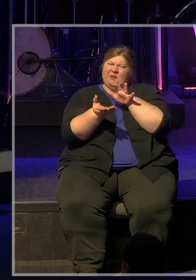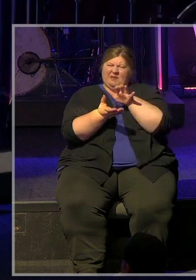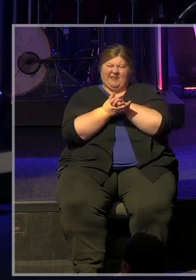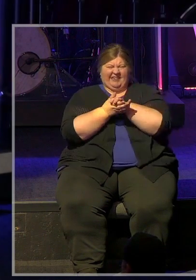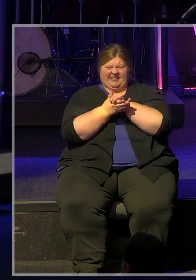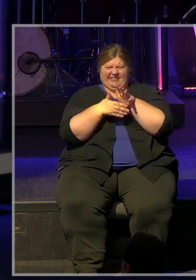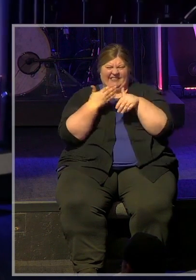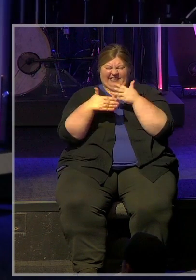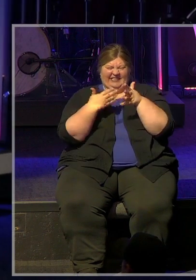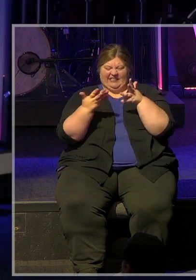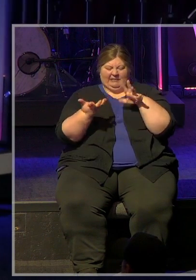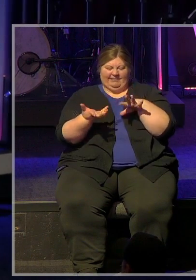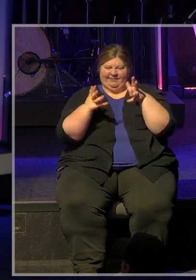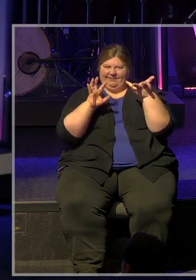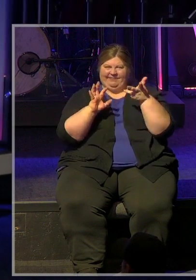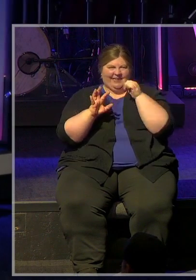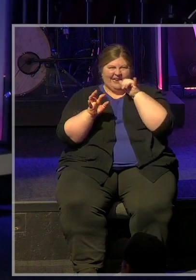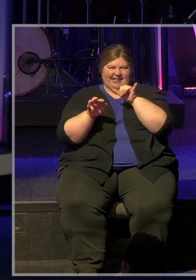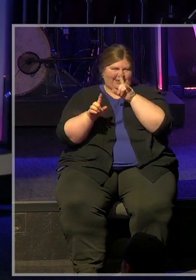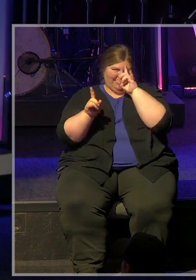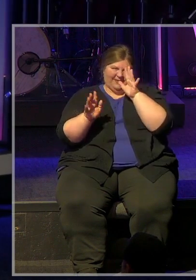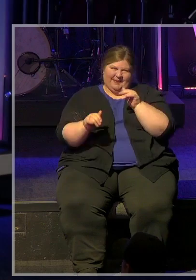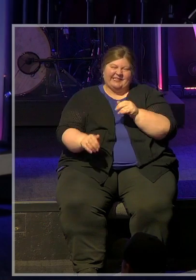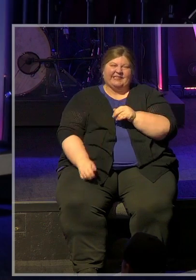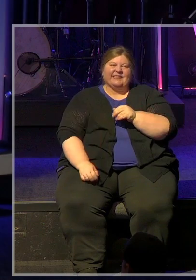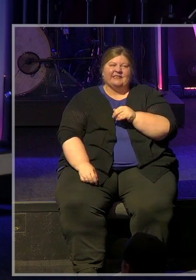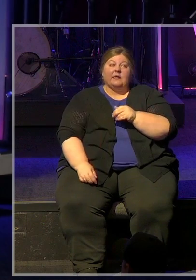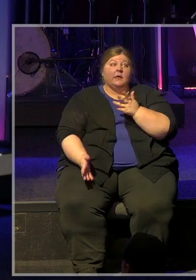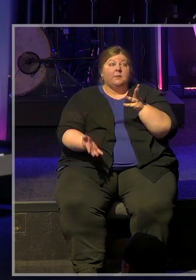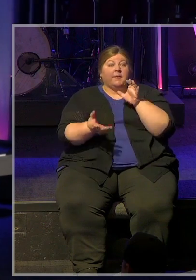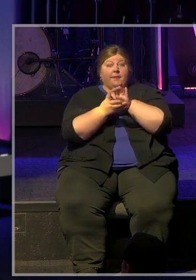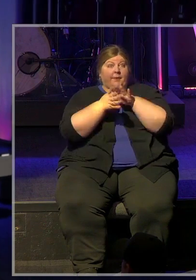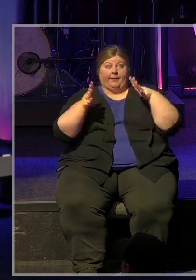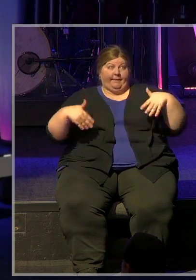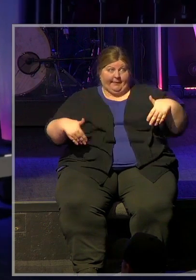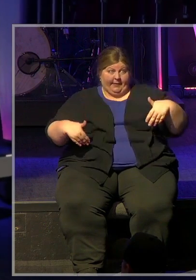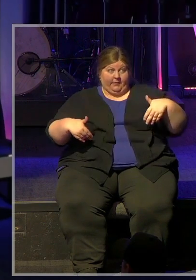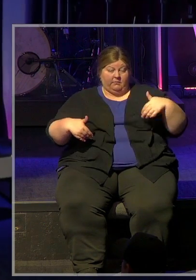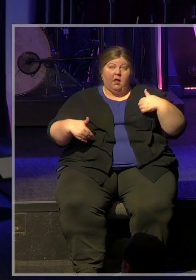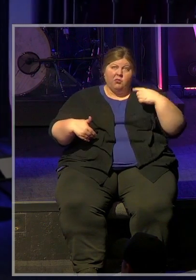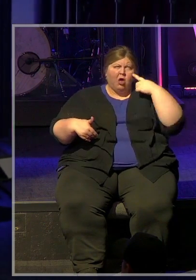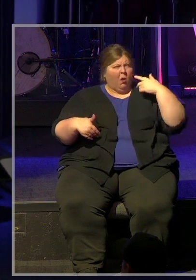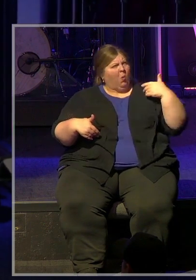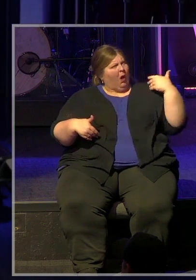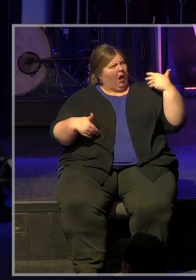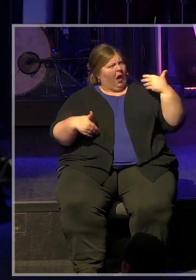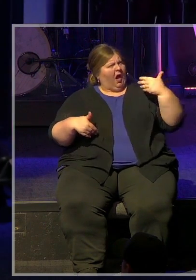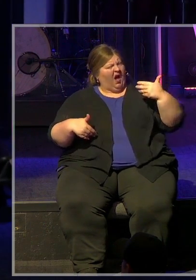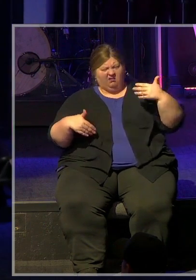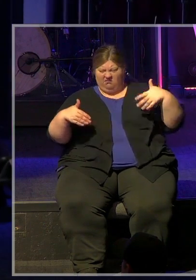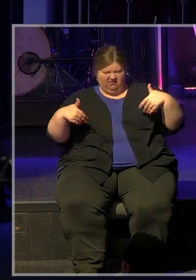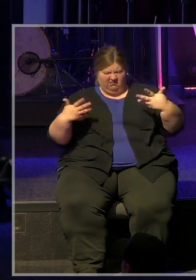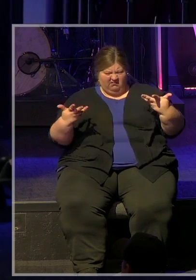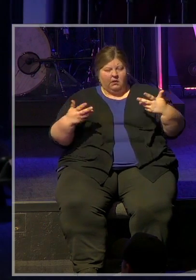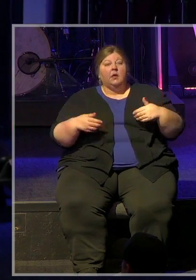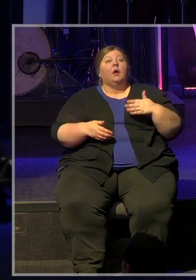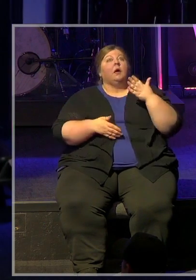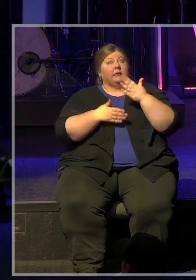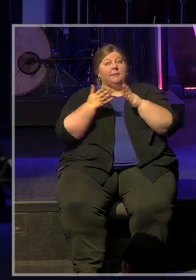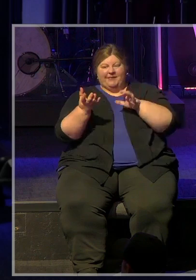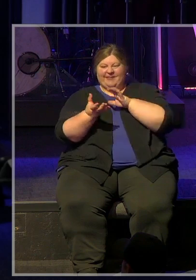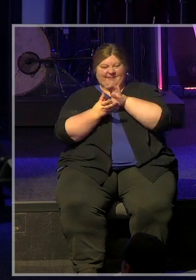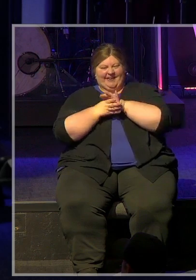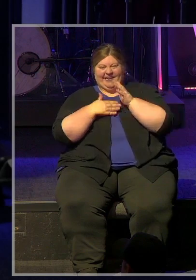out the way that you expected. Some of you, maybe you never got married, but you thought you would. Some of you, your marriage ended a lot